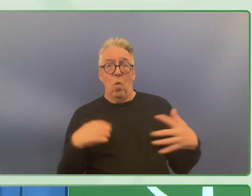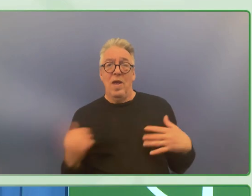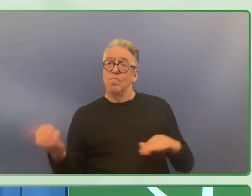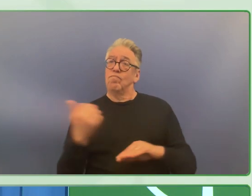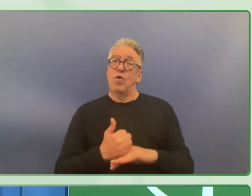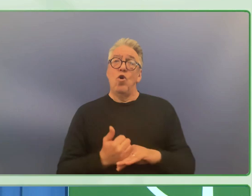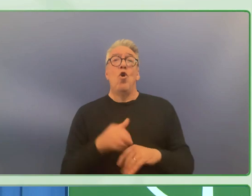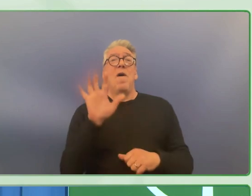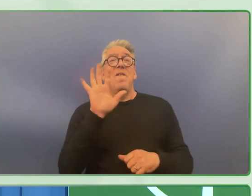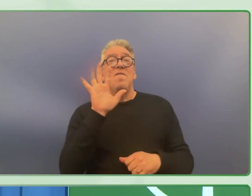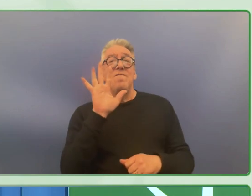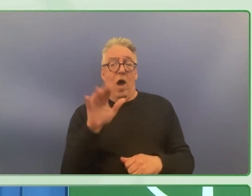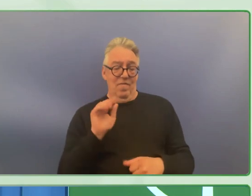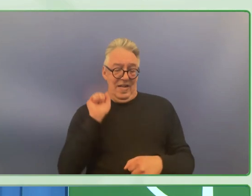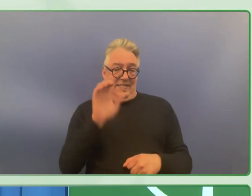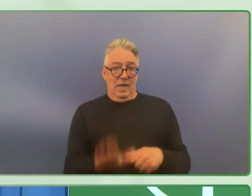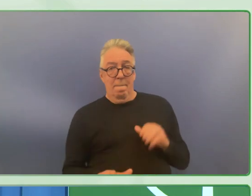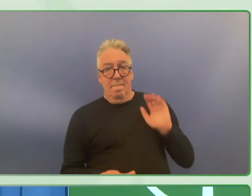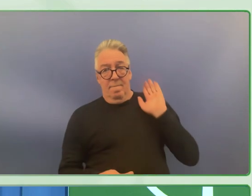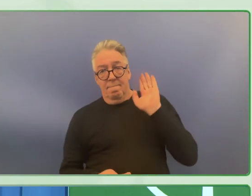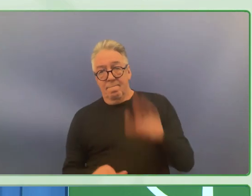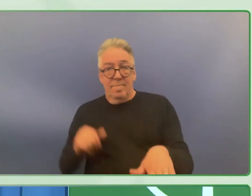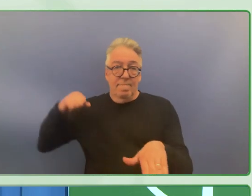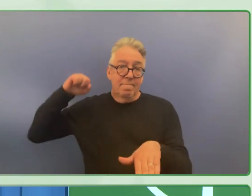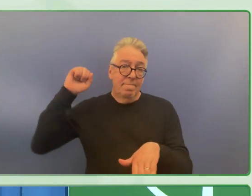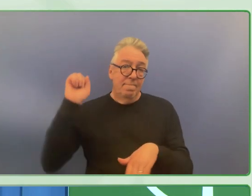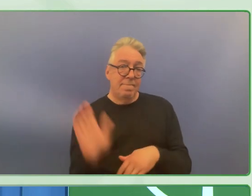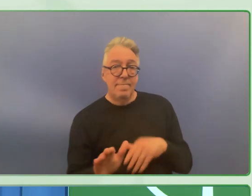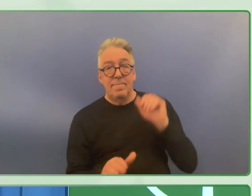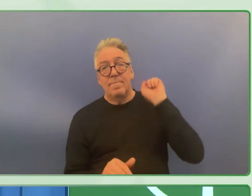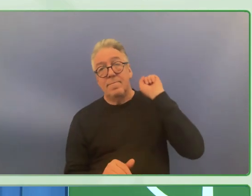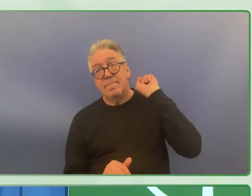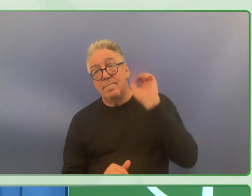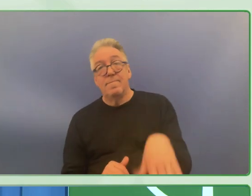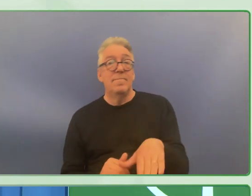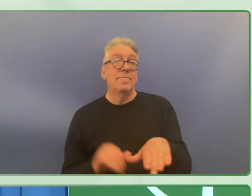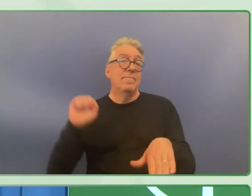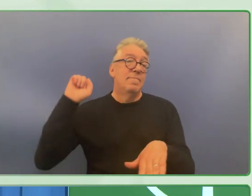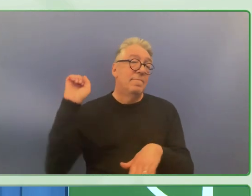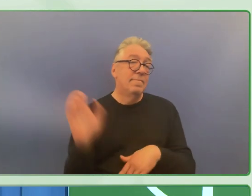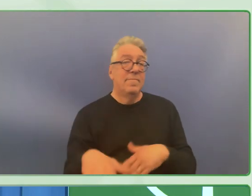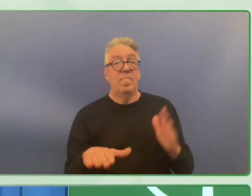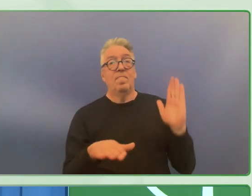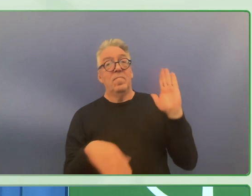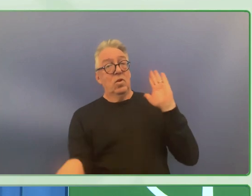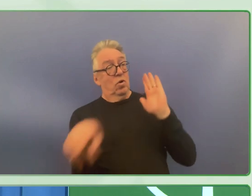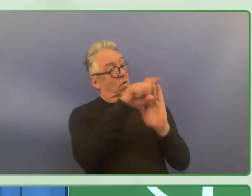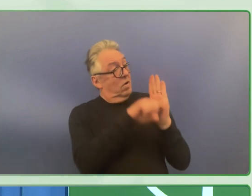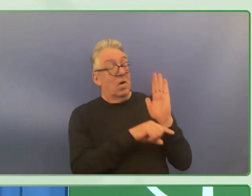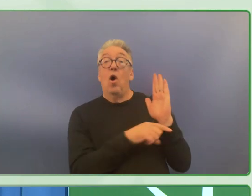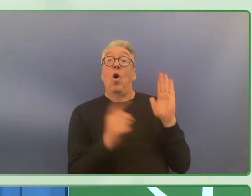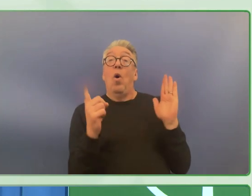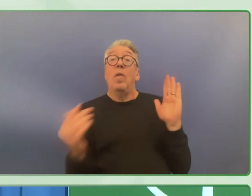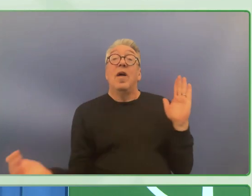detailed playbook to guide it. To date, the TOM portfolio that you can see includes 1,000 TOM